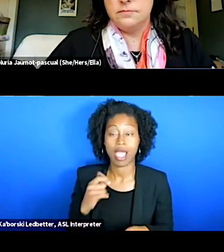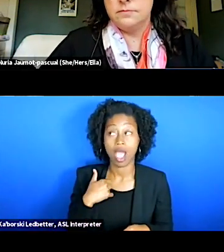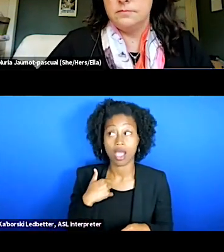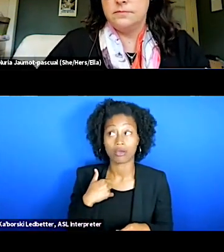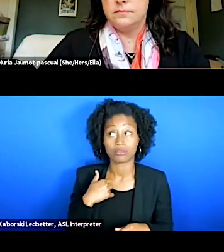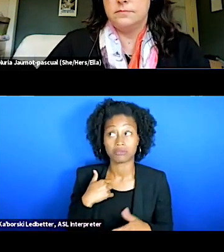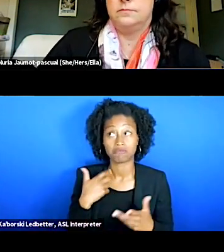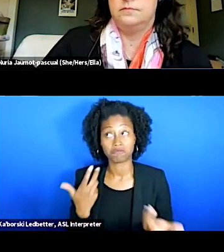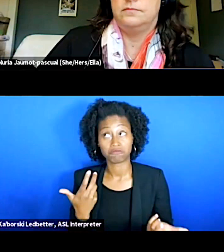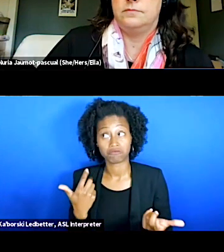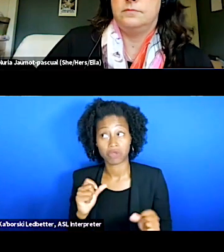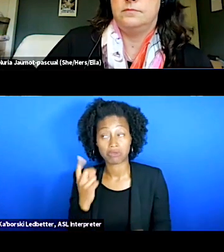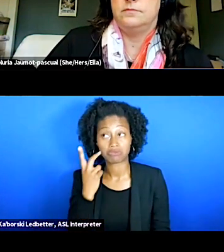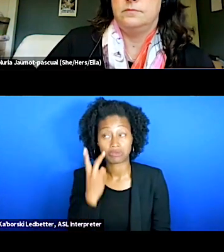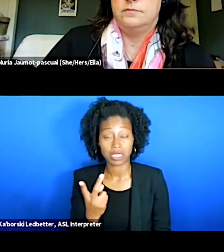earliest